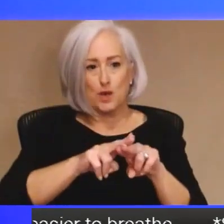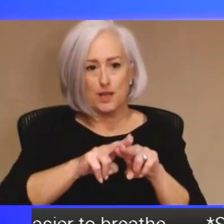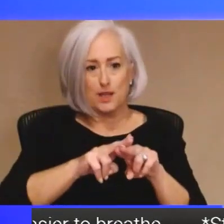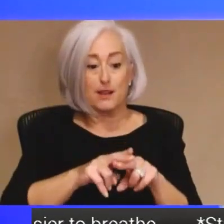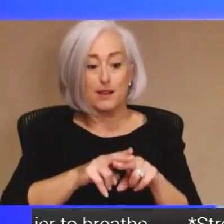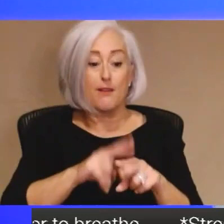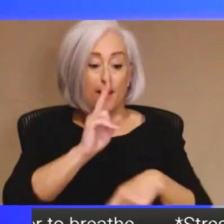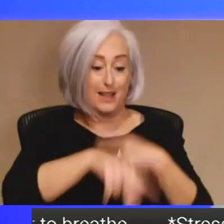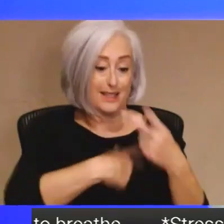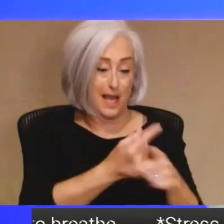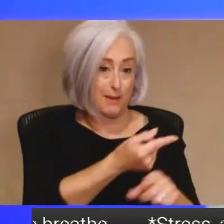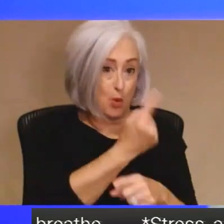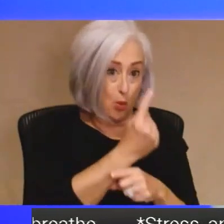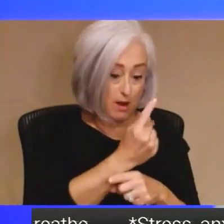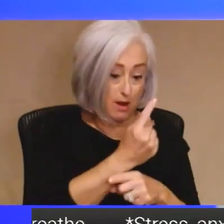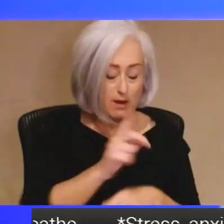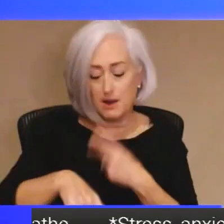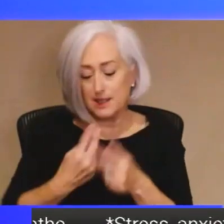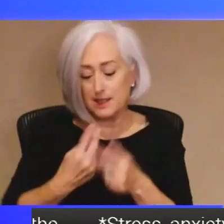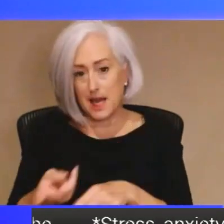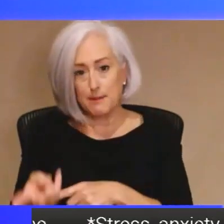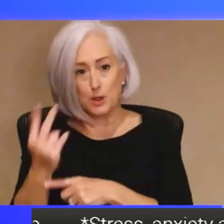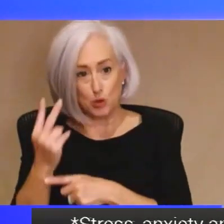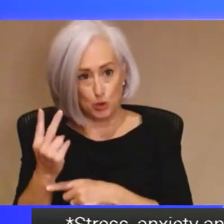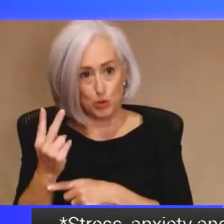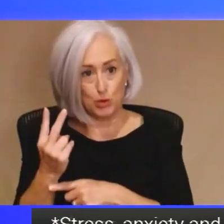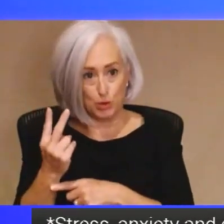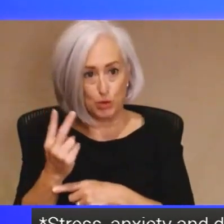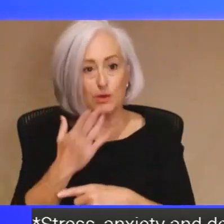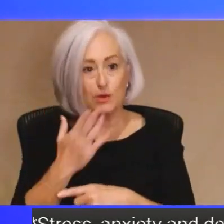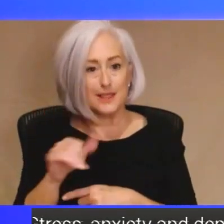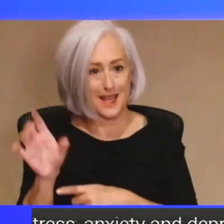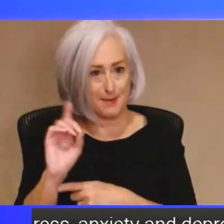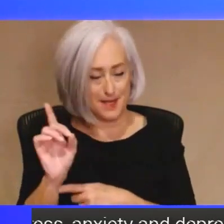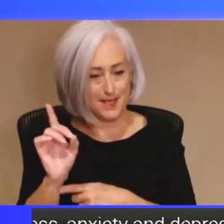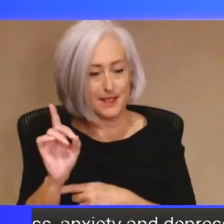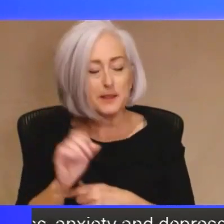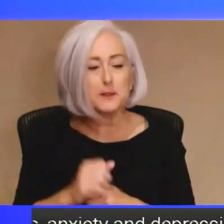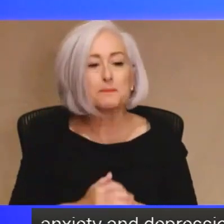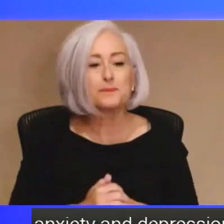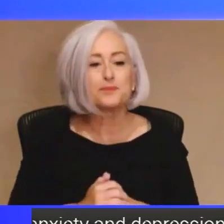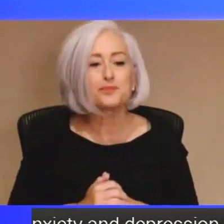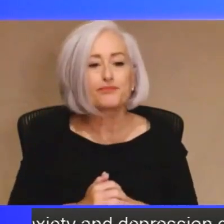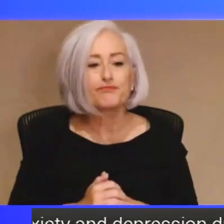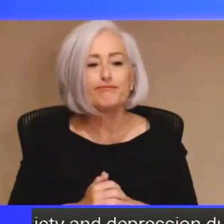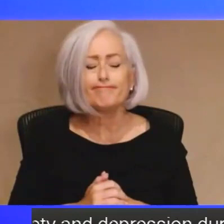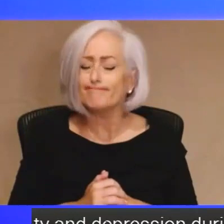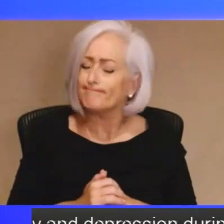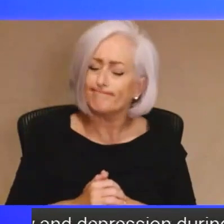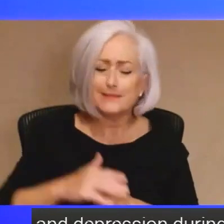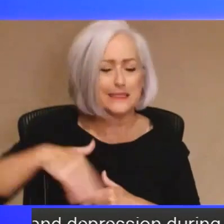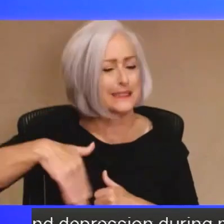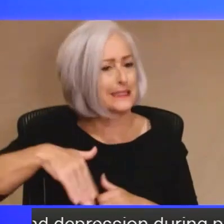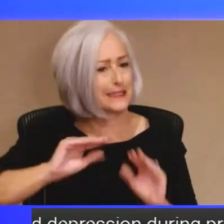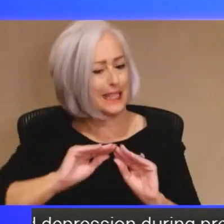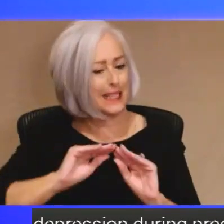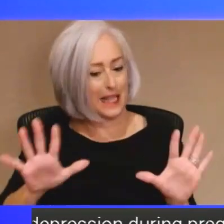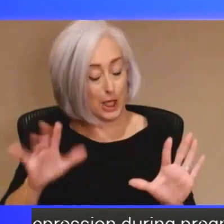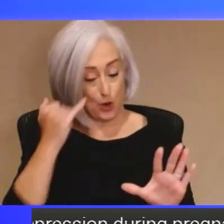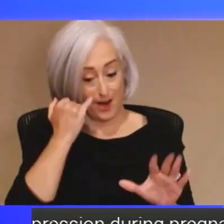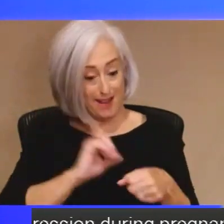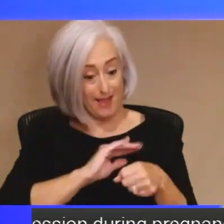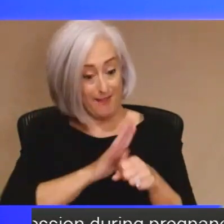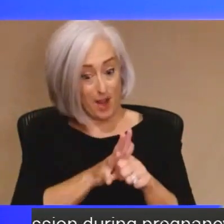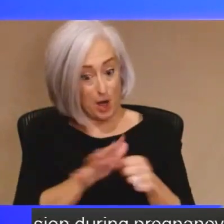2, the insulin-dependent and non-insulin-dependent diabetes. It's unclear if the virus did that itself, or is